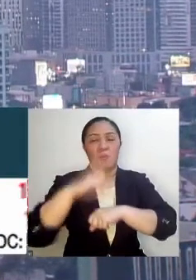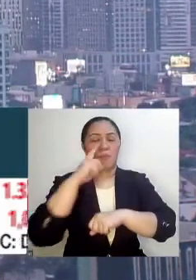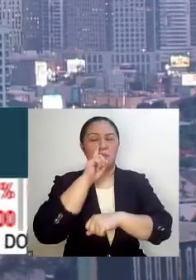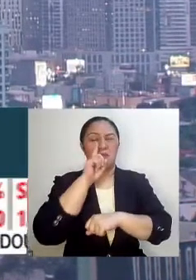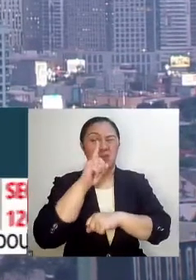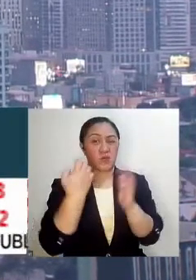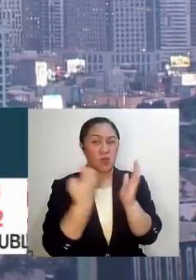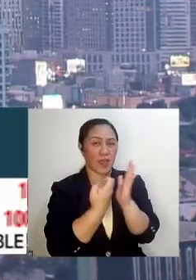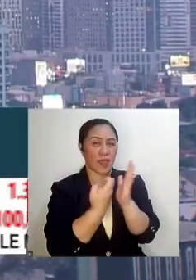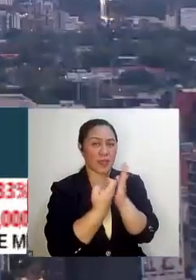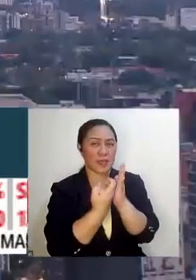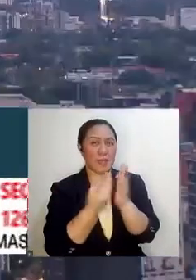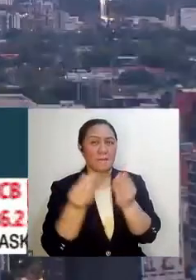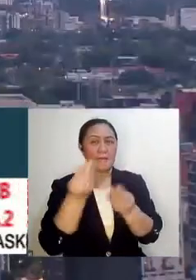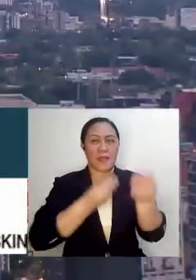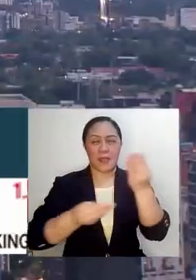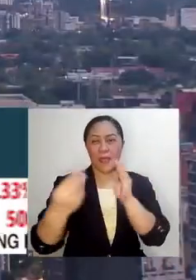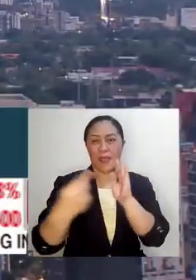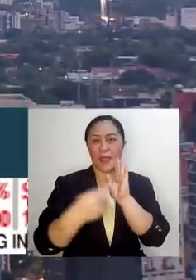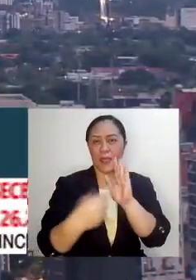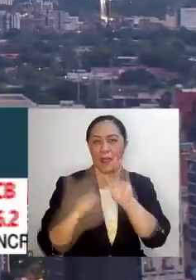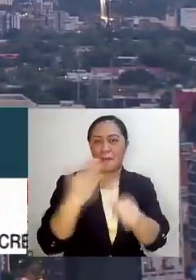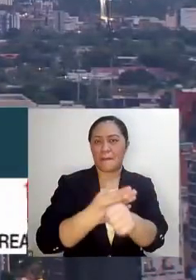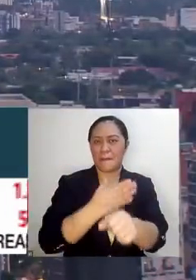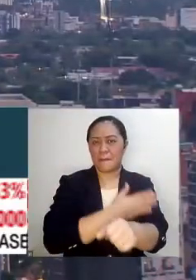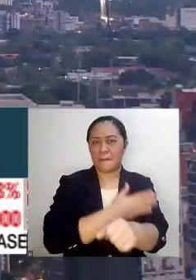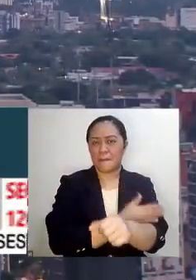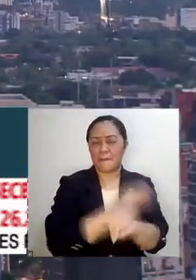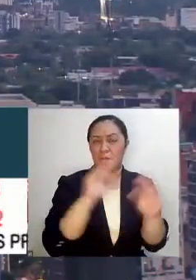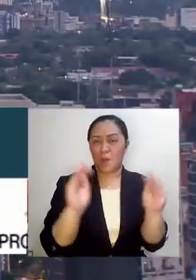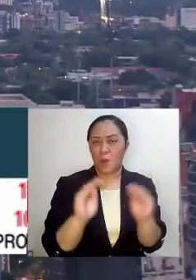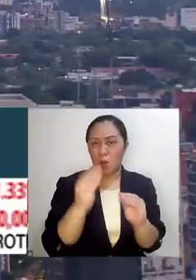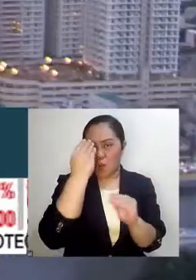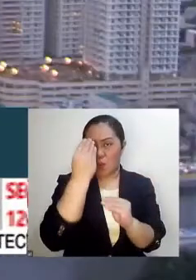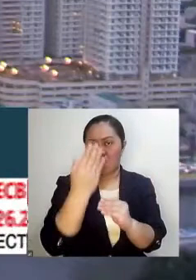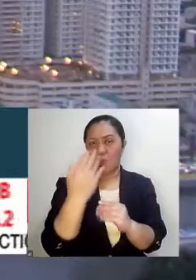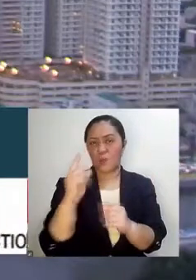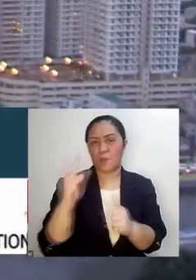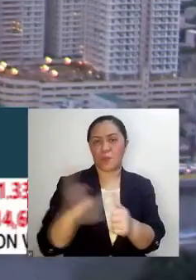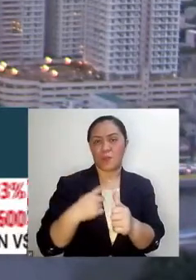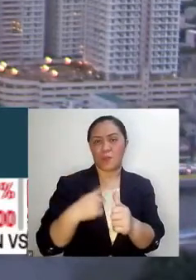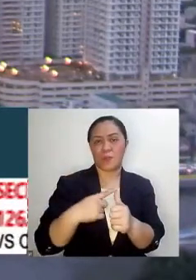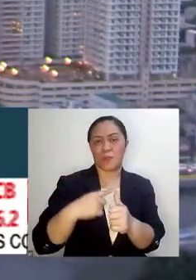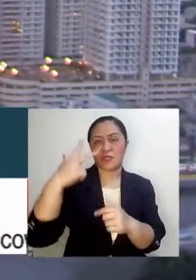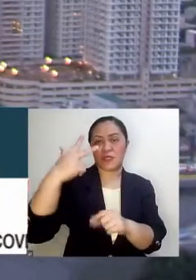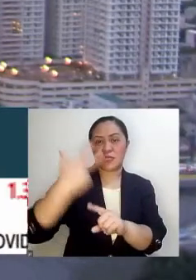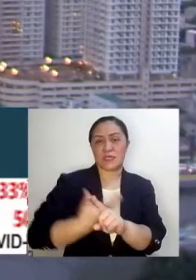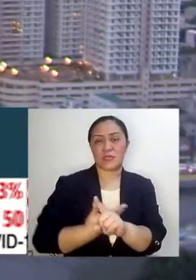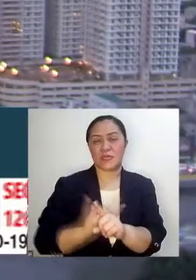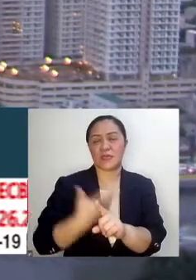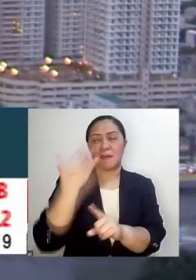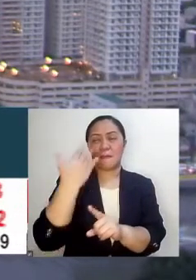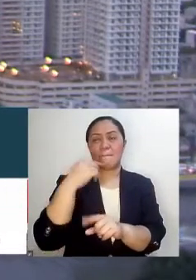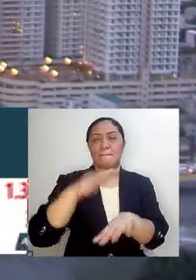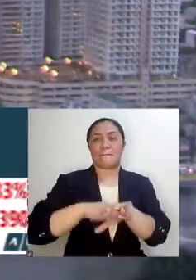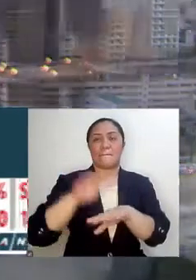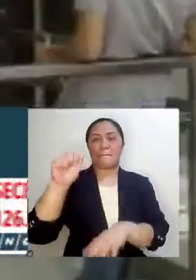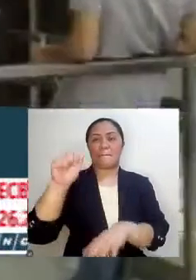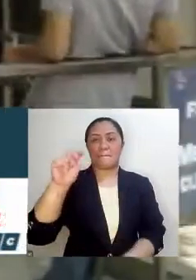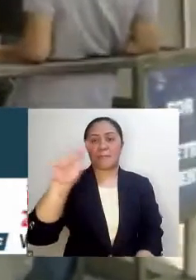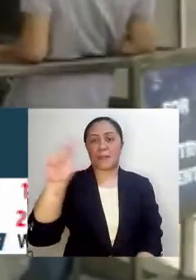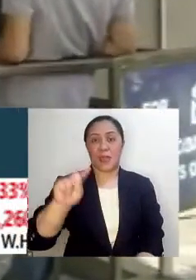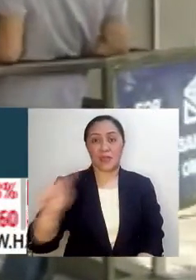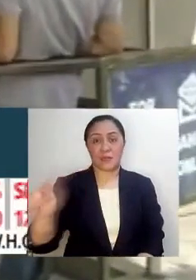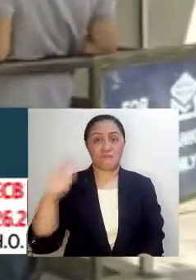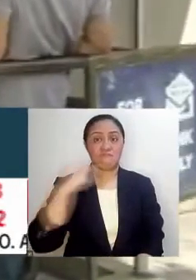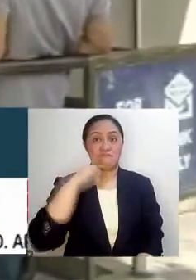improvement and government spending remains lackluster in the first quarter, Kanika Bhatnagar of ANZ believes the central